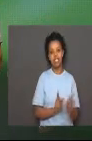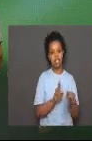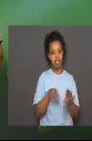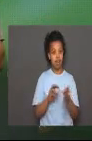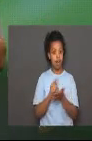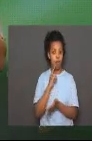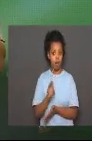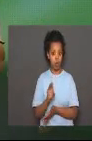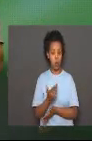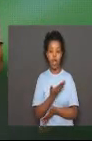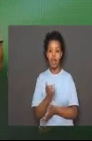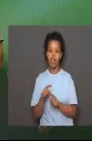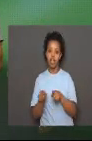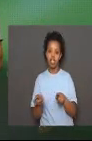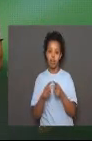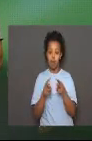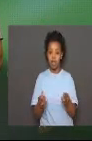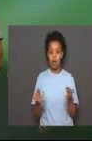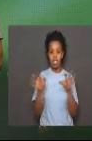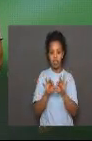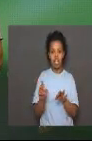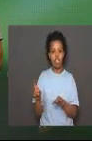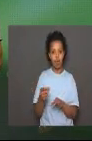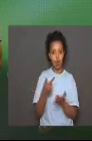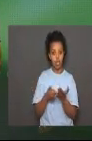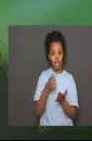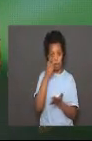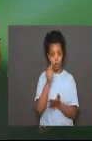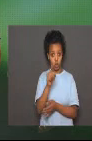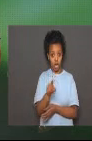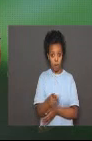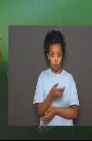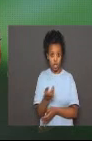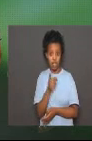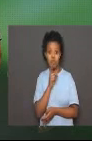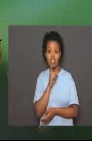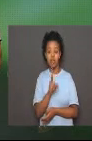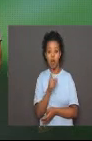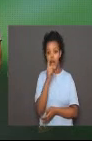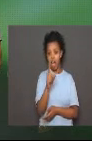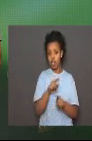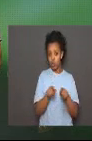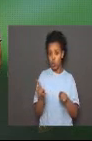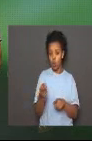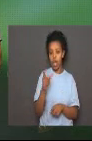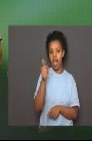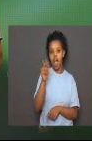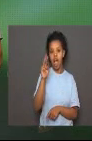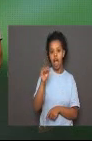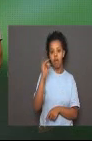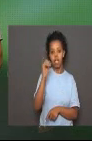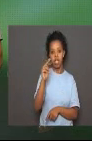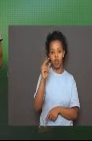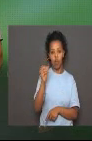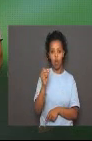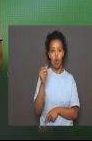However, it is important to note that one different amino acid in a protein